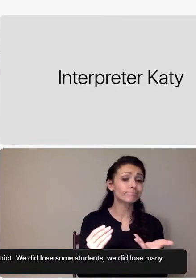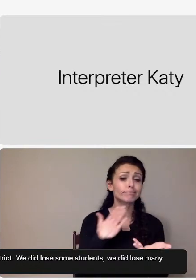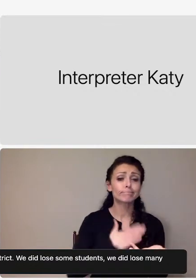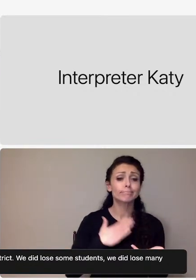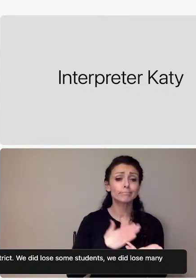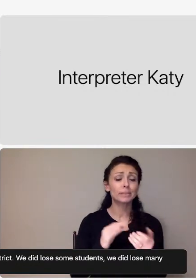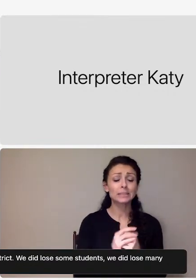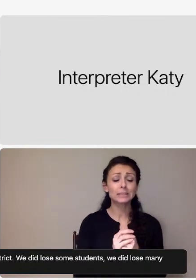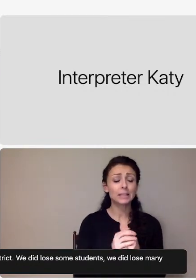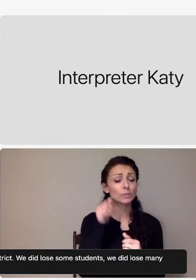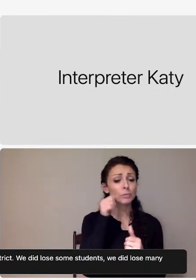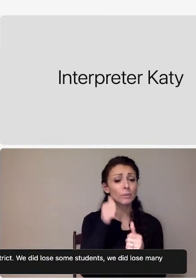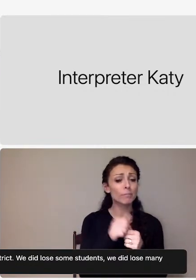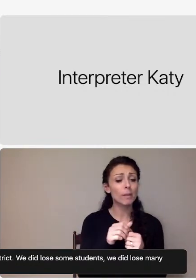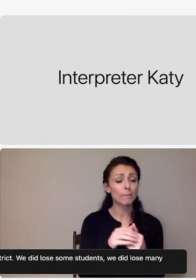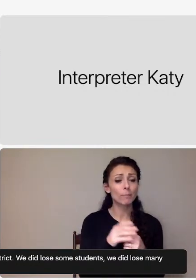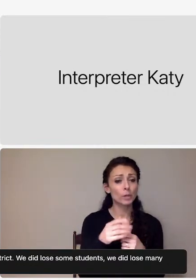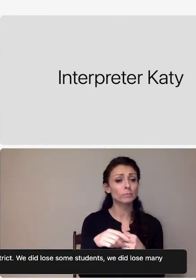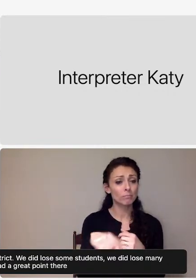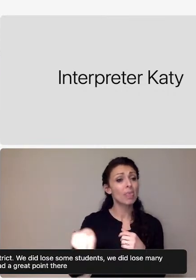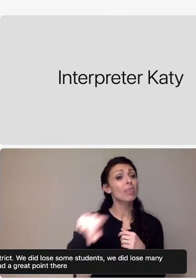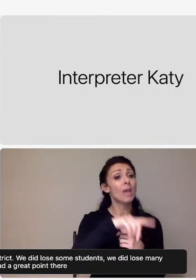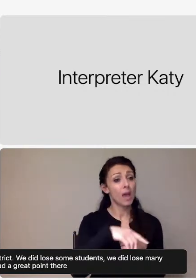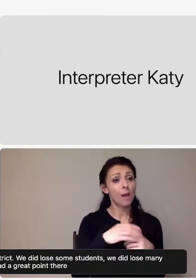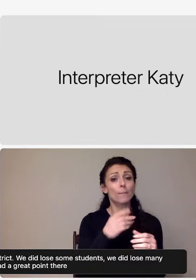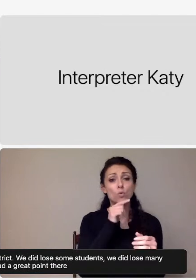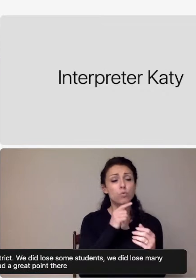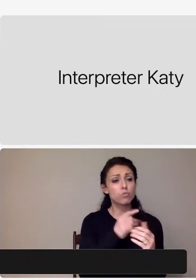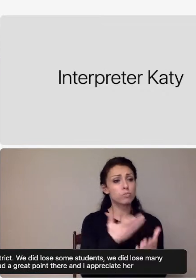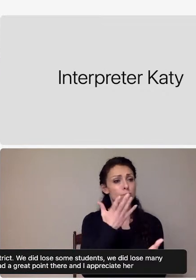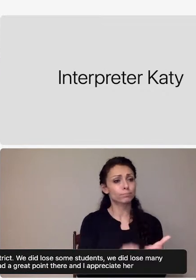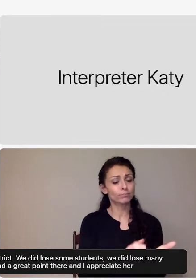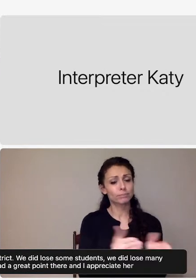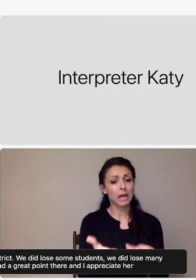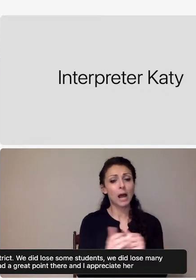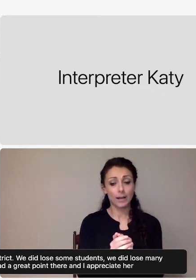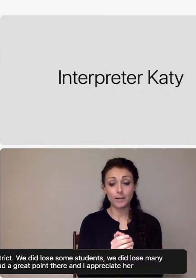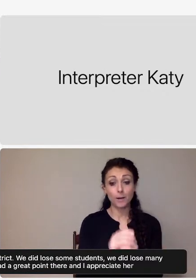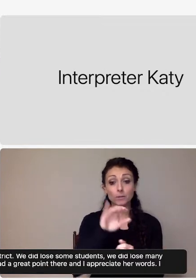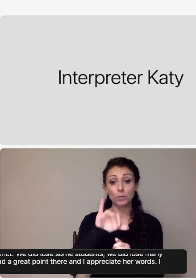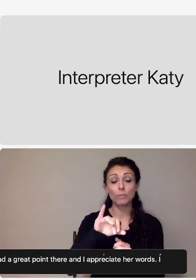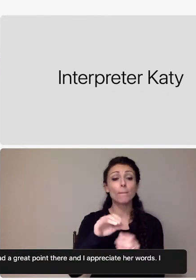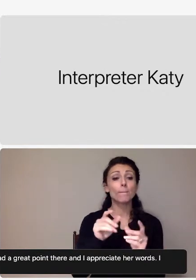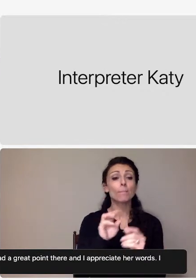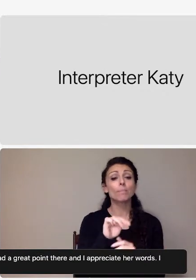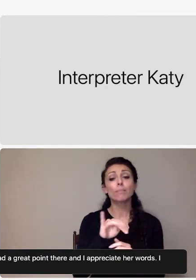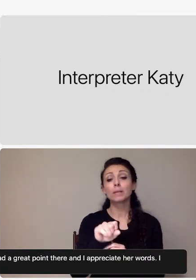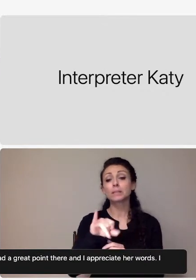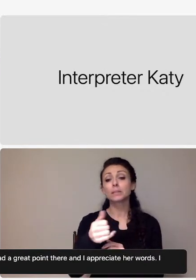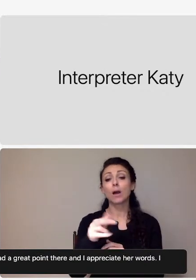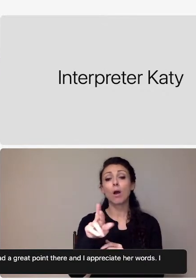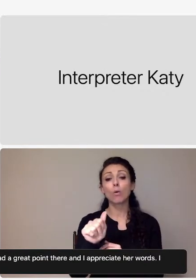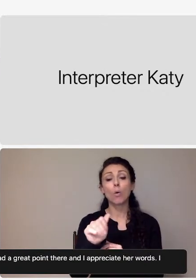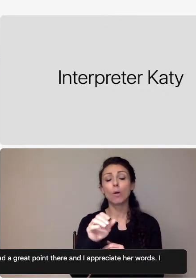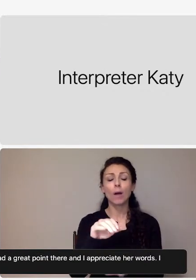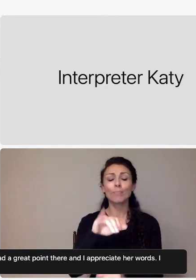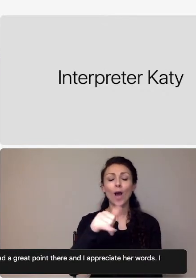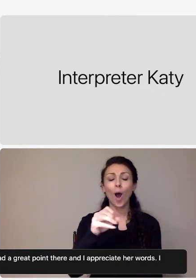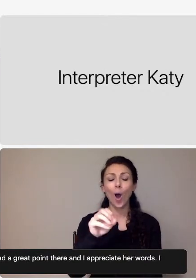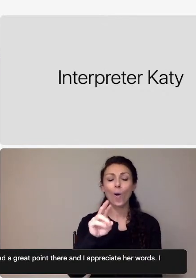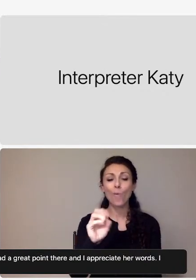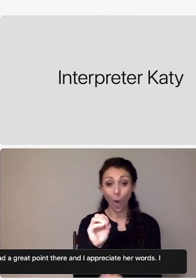them and i think miss haro had a great point there and i appreciate her words i appreciate her quote also you know i appreciate that